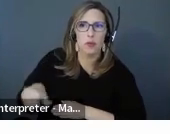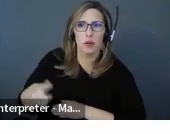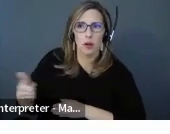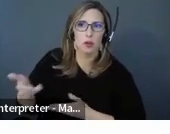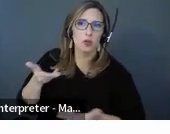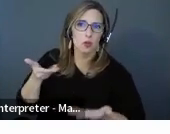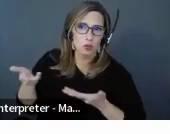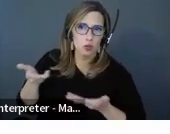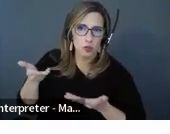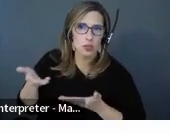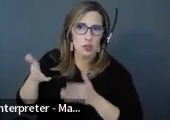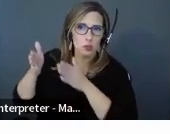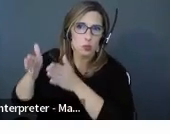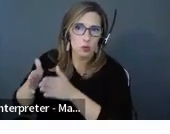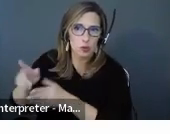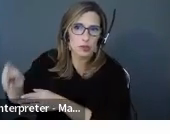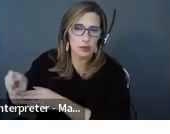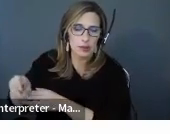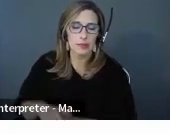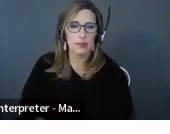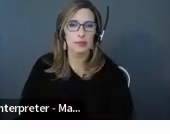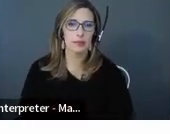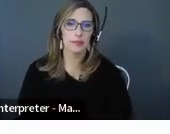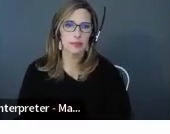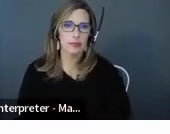you might need.